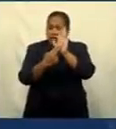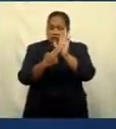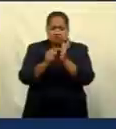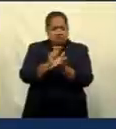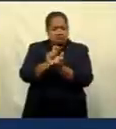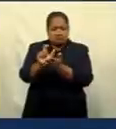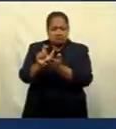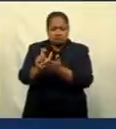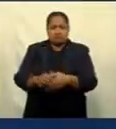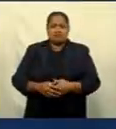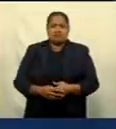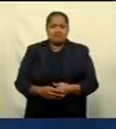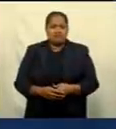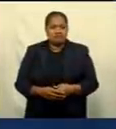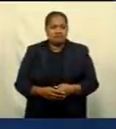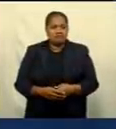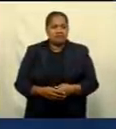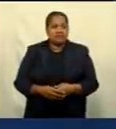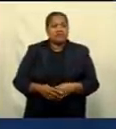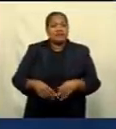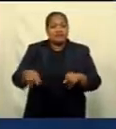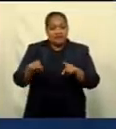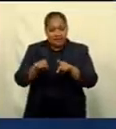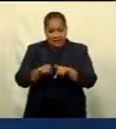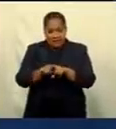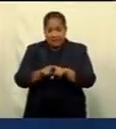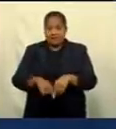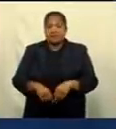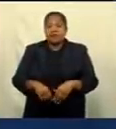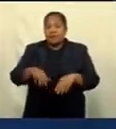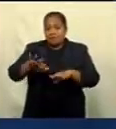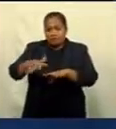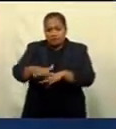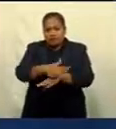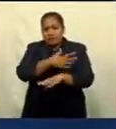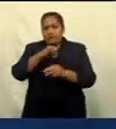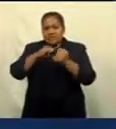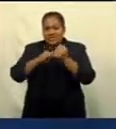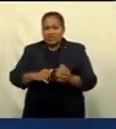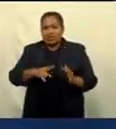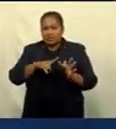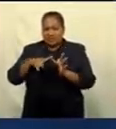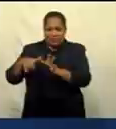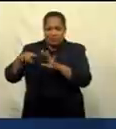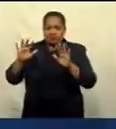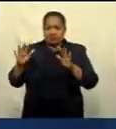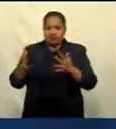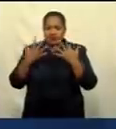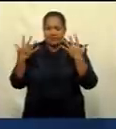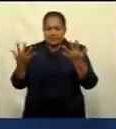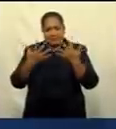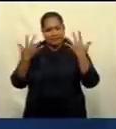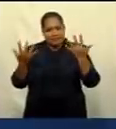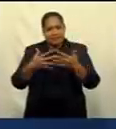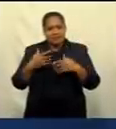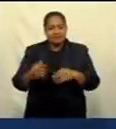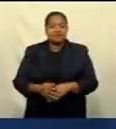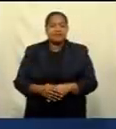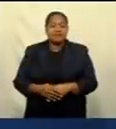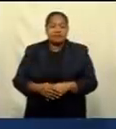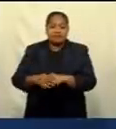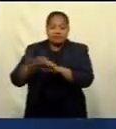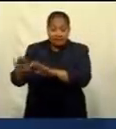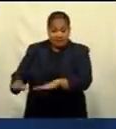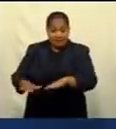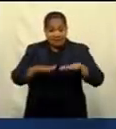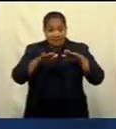humid conditions. And at sea, moderate to fresh east to southeast winds with moderate to rough seas. Turning to the tides, the next